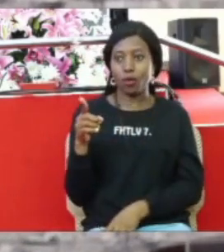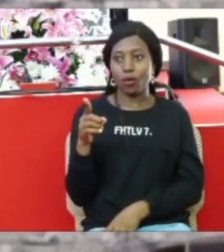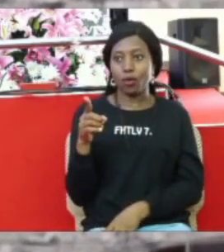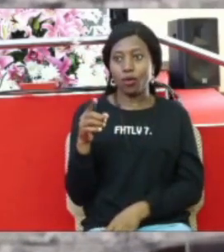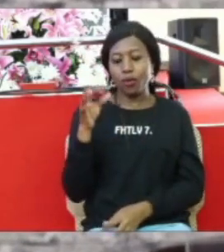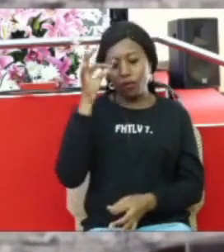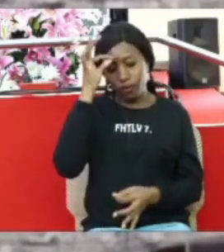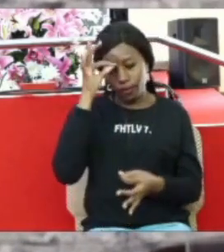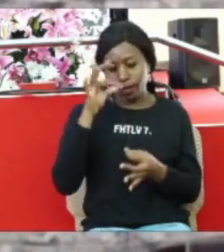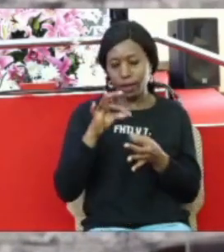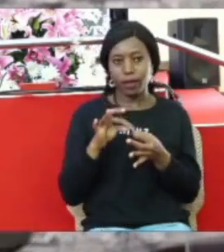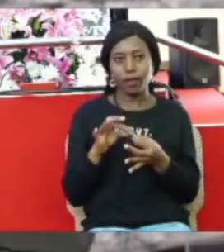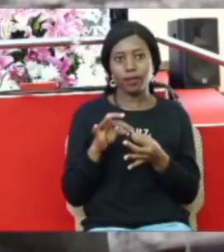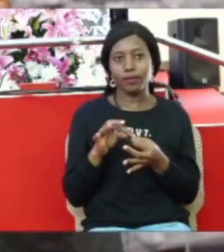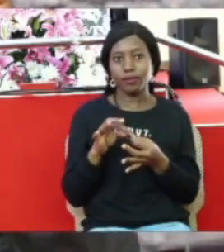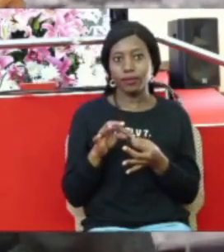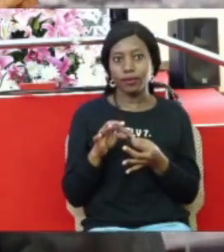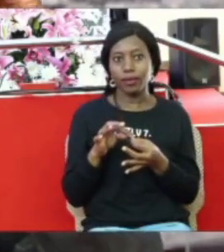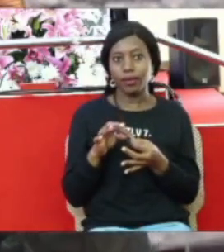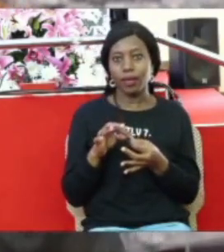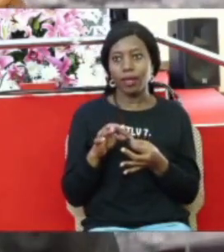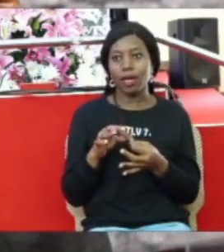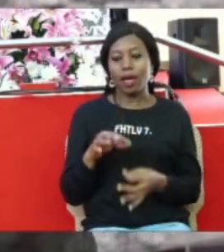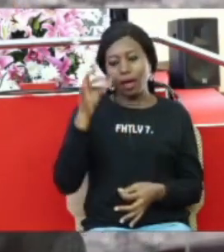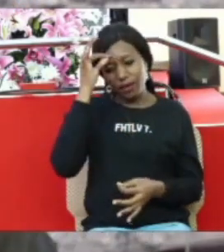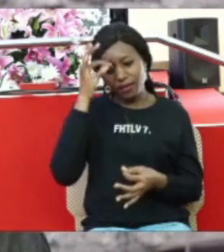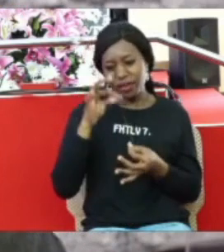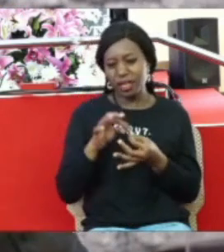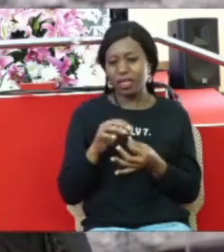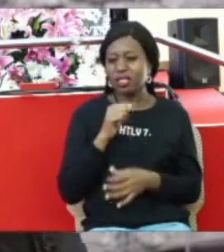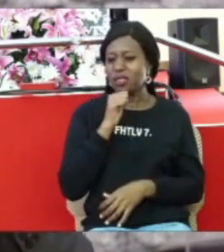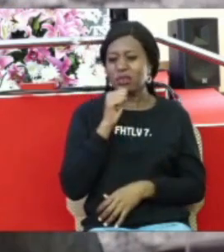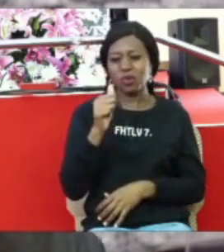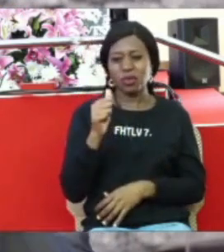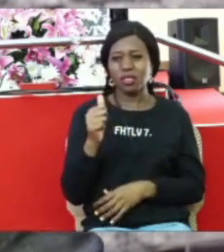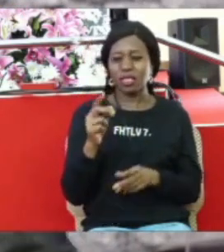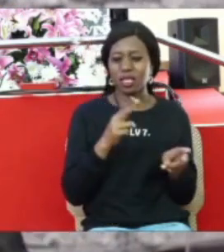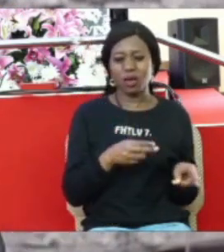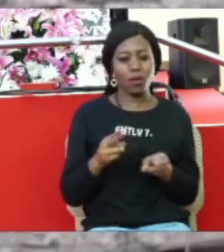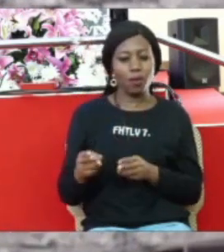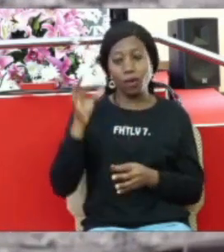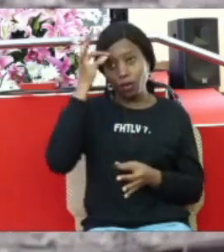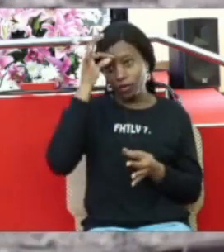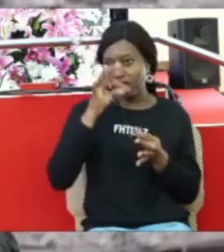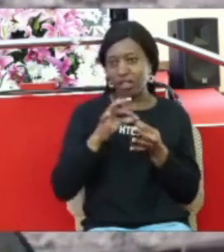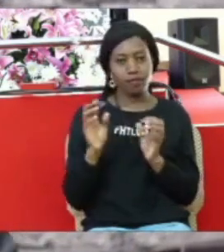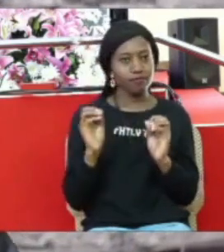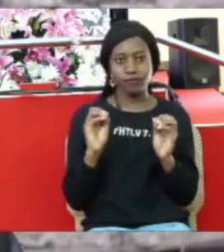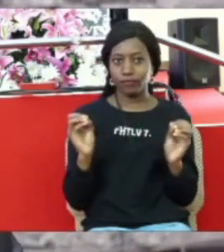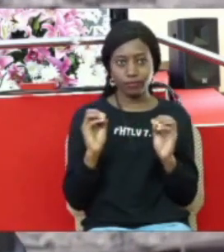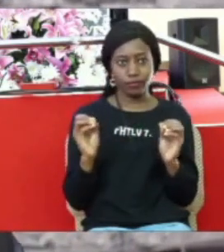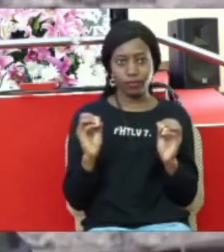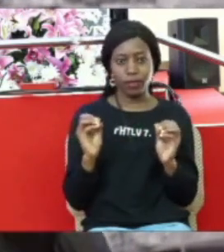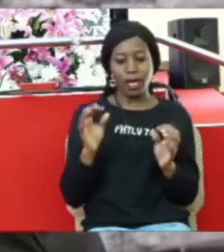of faith. And that faith is not just the faith, the ordinary faith. It is the faith that matches the